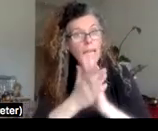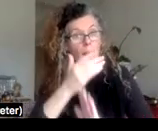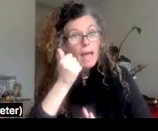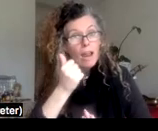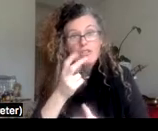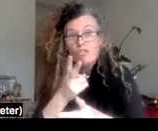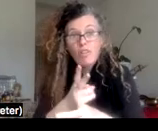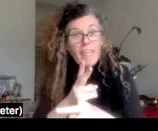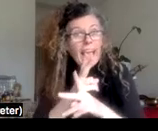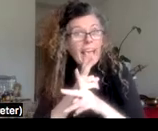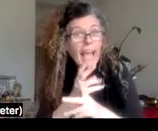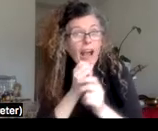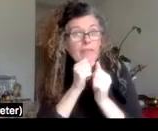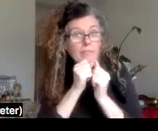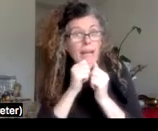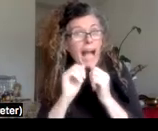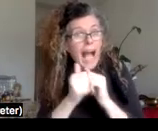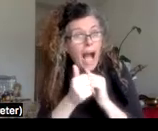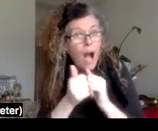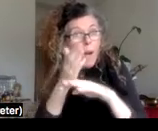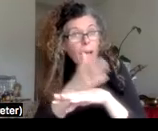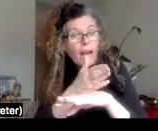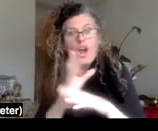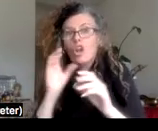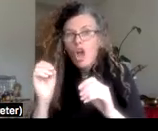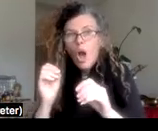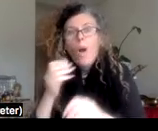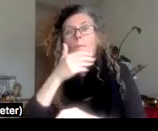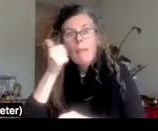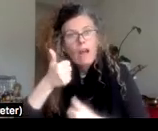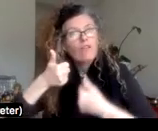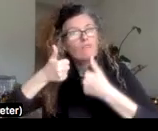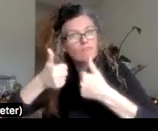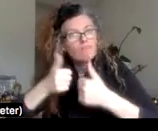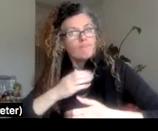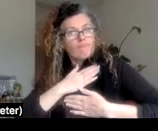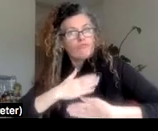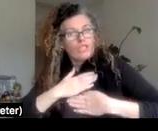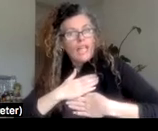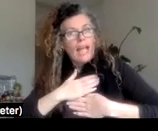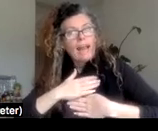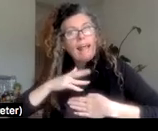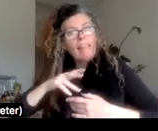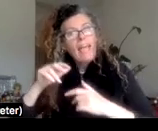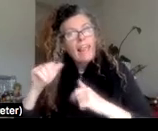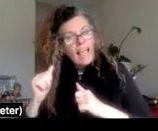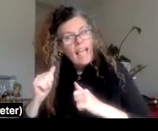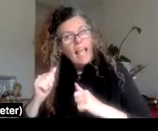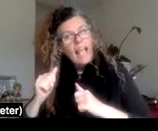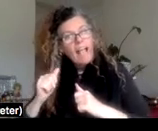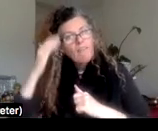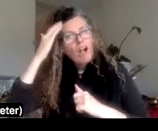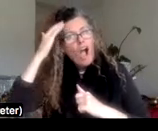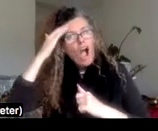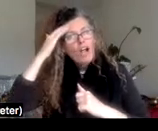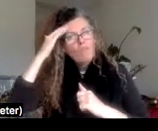how they got better? No, they were just better. Yeah. And they're appreciative. And also they walk away with an expanded